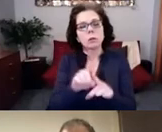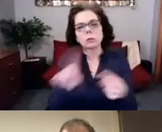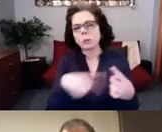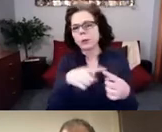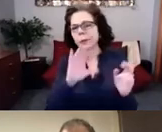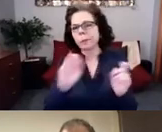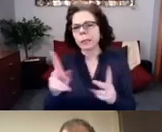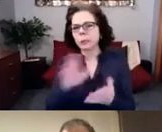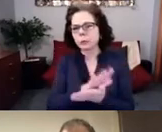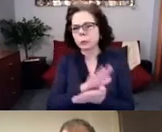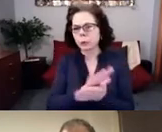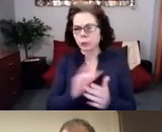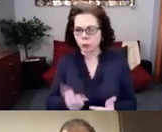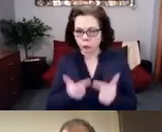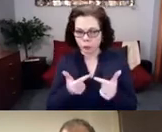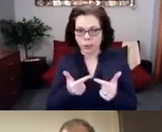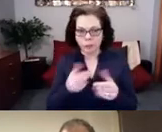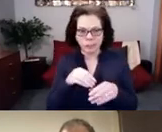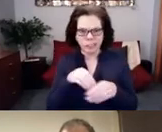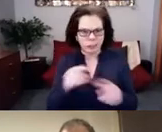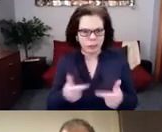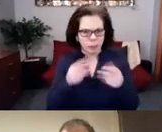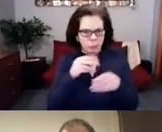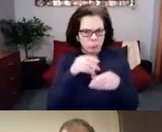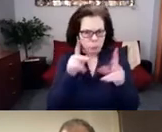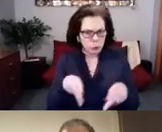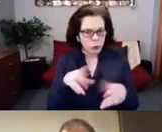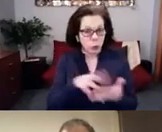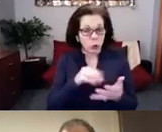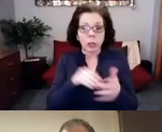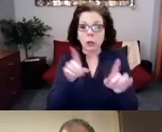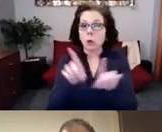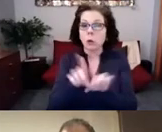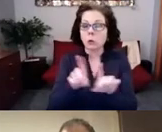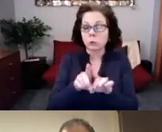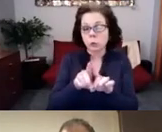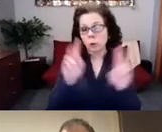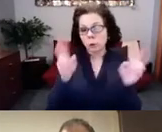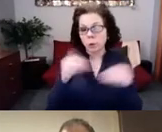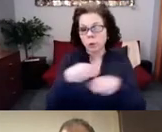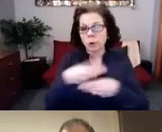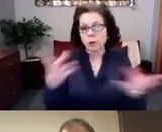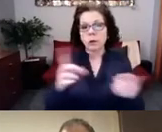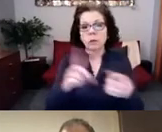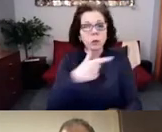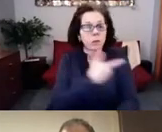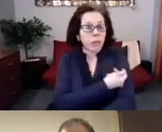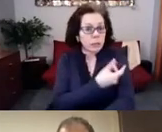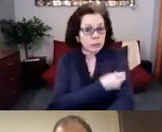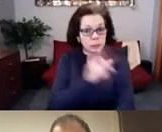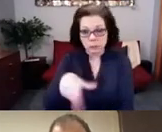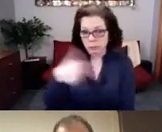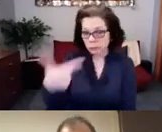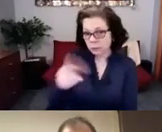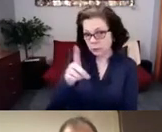in-person learning, and also an update on what we're understanding to be the rollout of the COVID-19 vaccine. Dr. Hall?